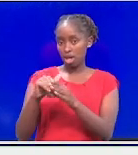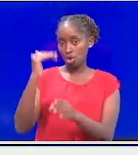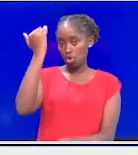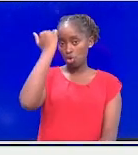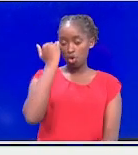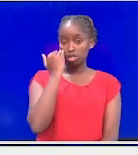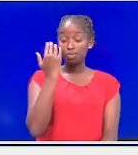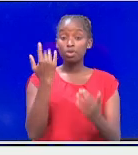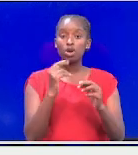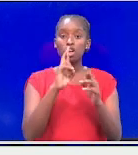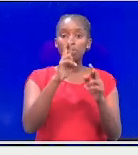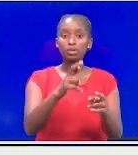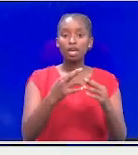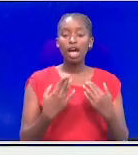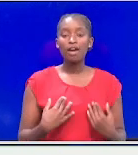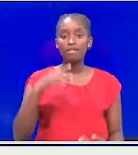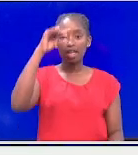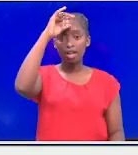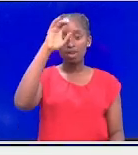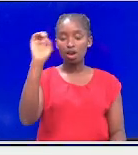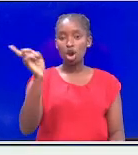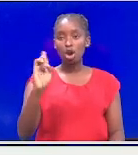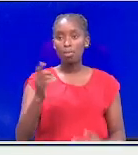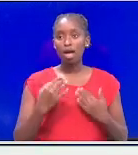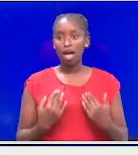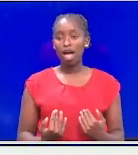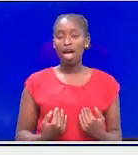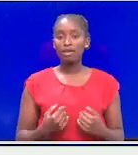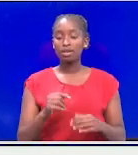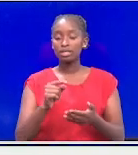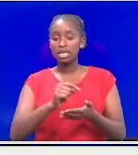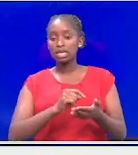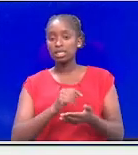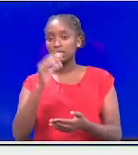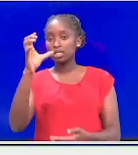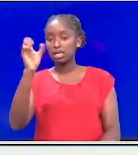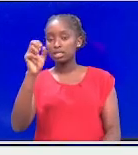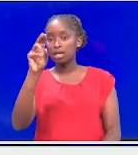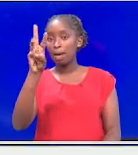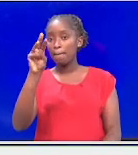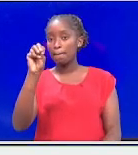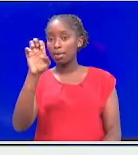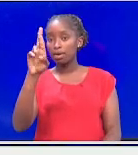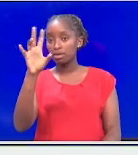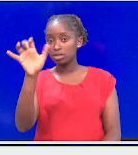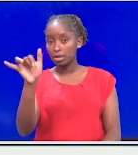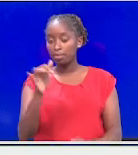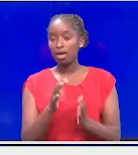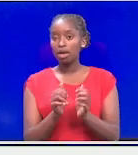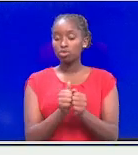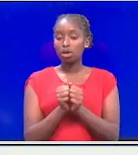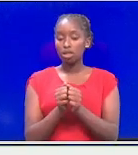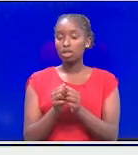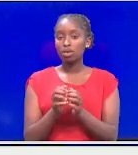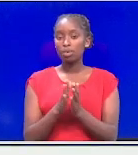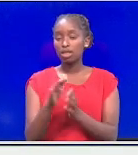that Nairobi Governor Johnson Sakaja, Secretary to the Cabinet Mercy Wanjau and former Kemsa boss are among the witnesses who